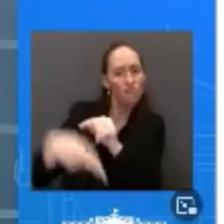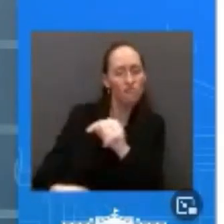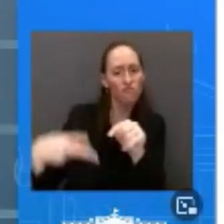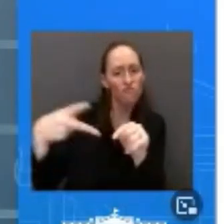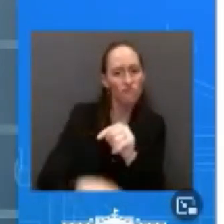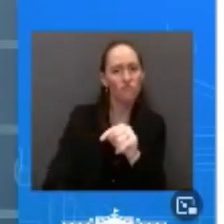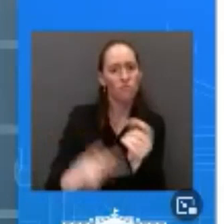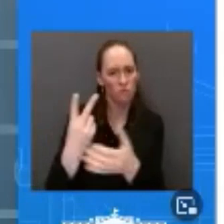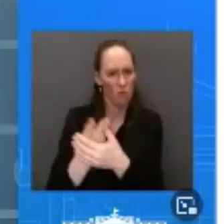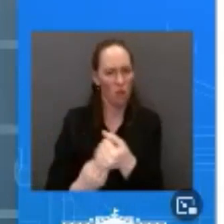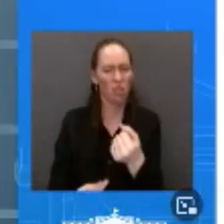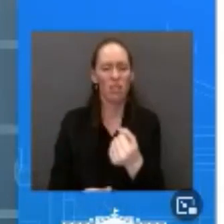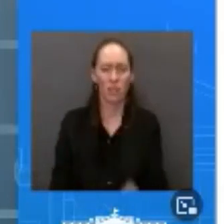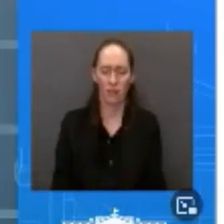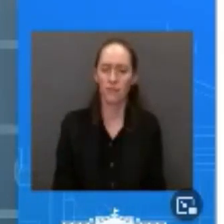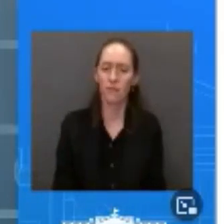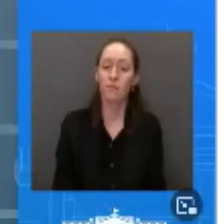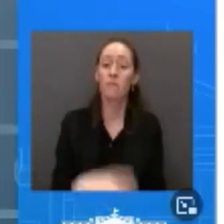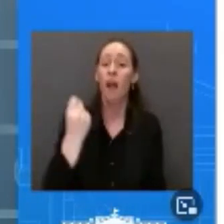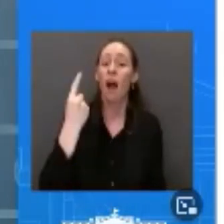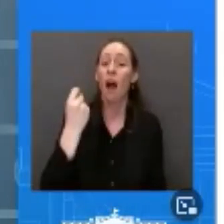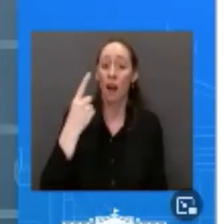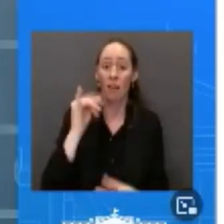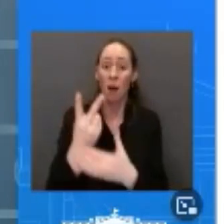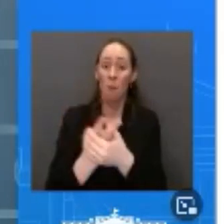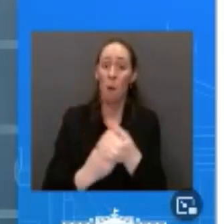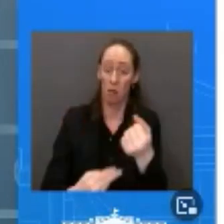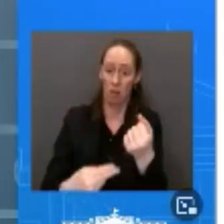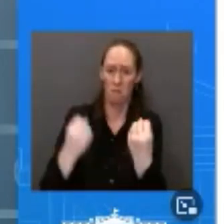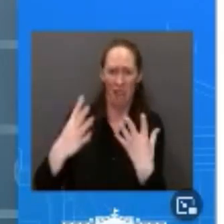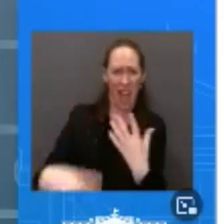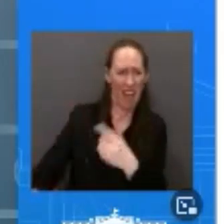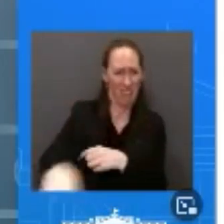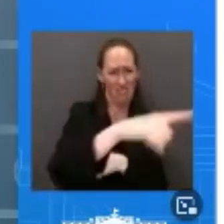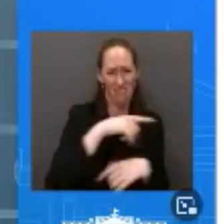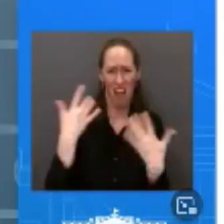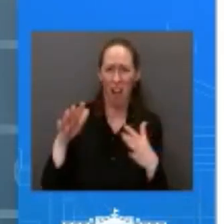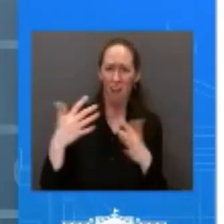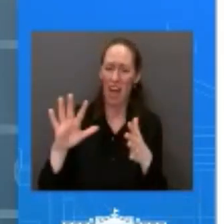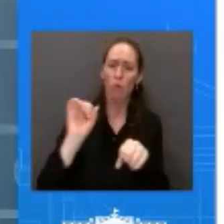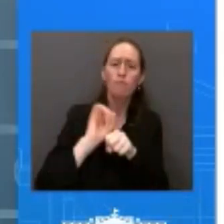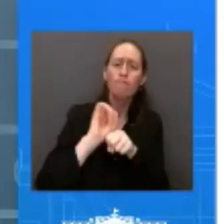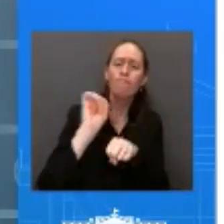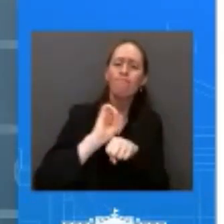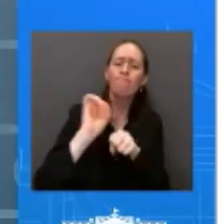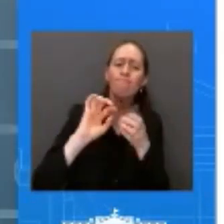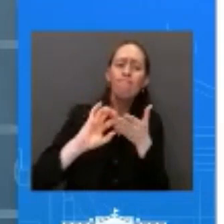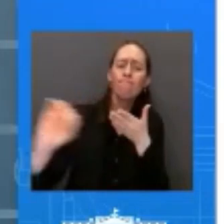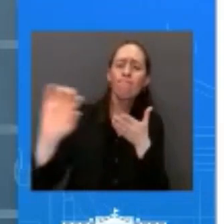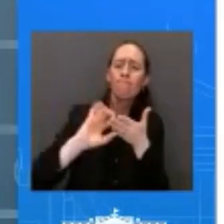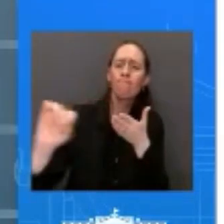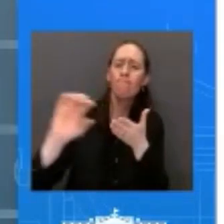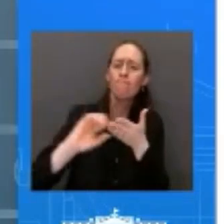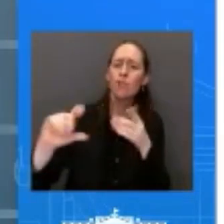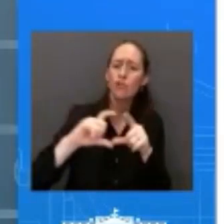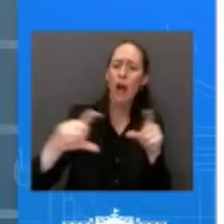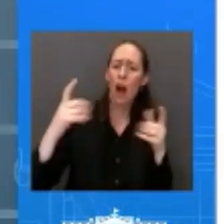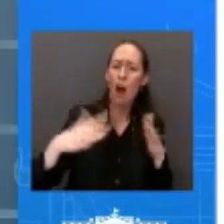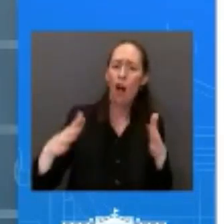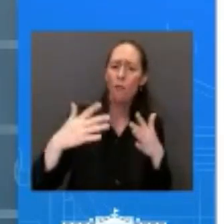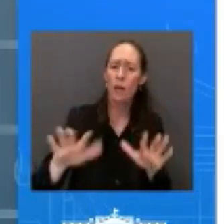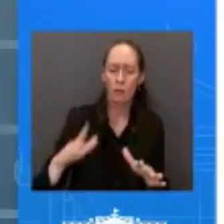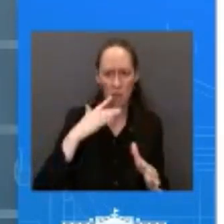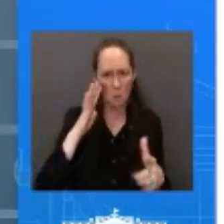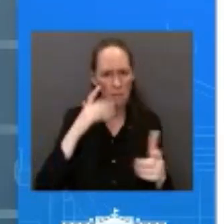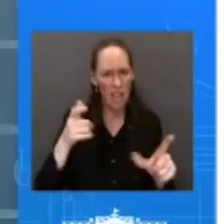Americans have earned, have paid into, and impose a 30% national sales tax that will increase taxes on working families. That is what they have said they want to do,